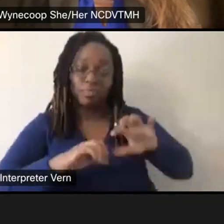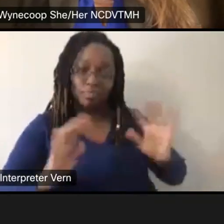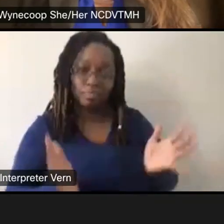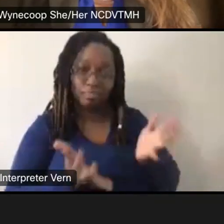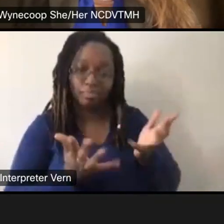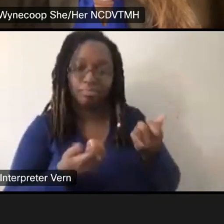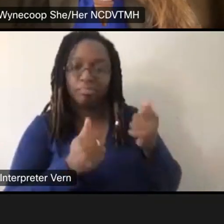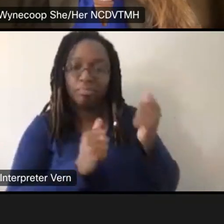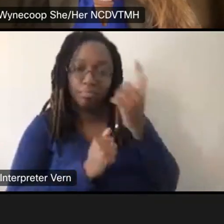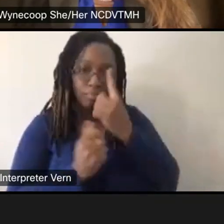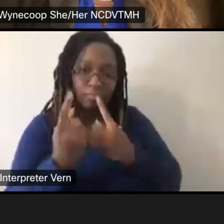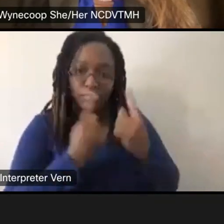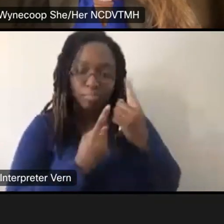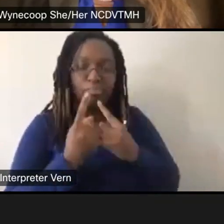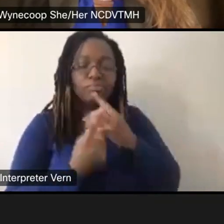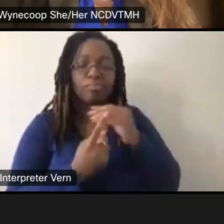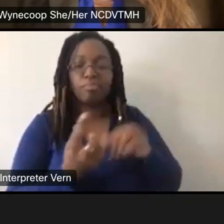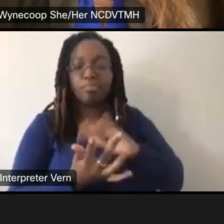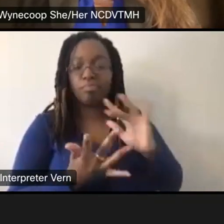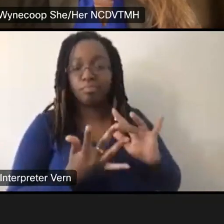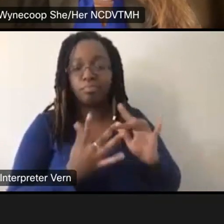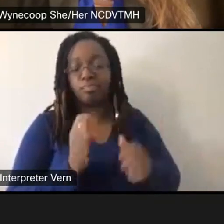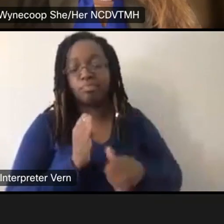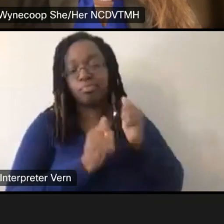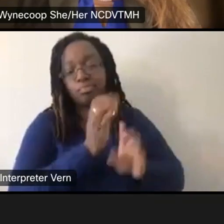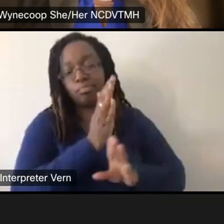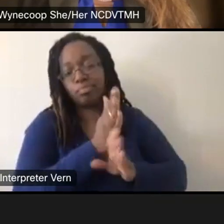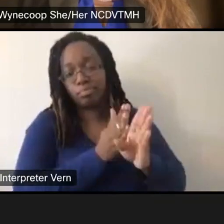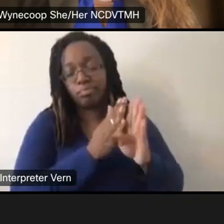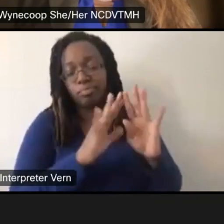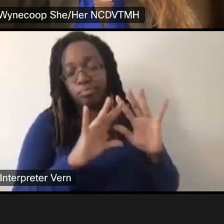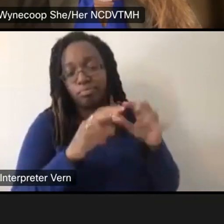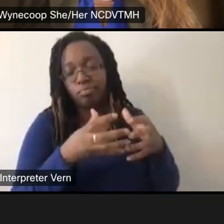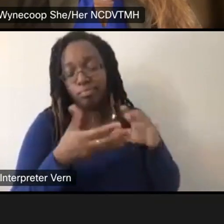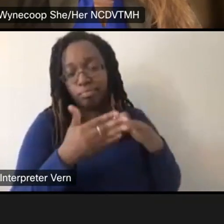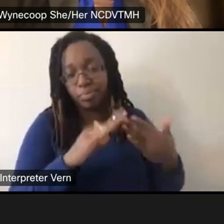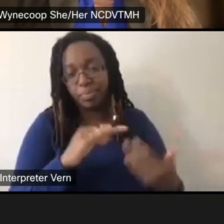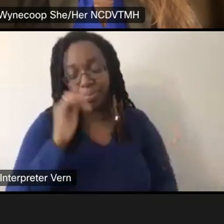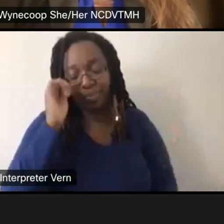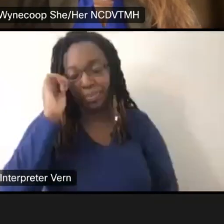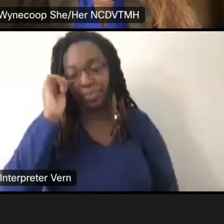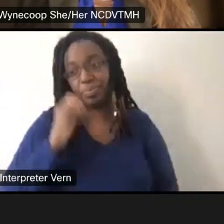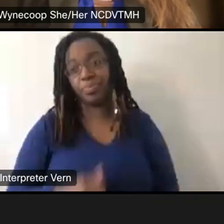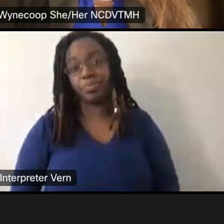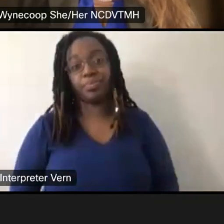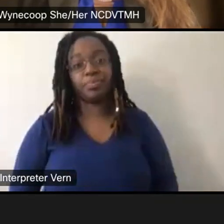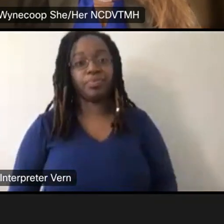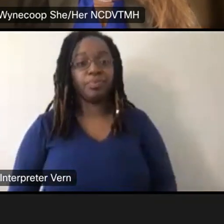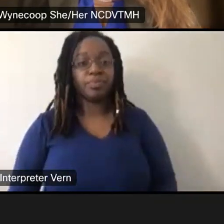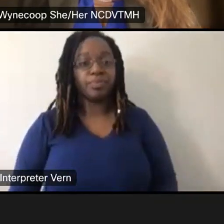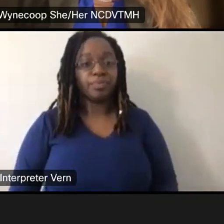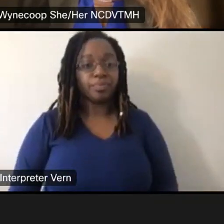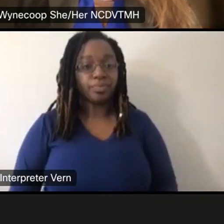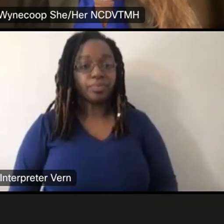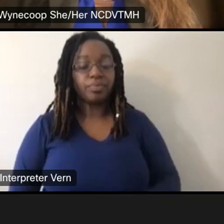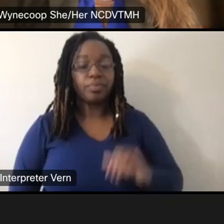reaching out to the most marginalized and vulnerable communities. Additionally, we also just want to